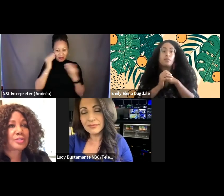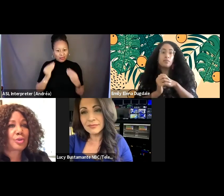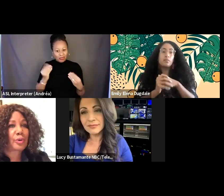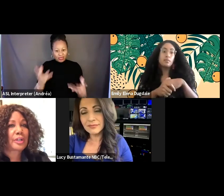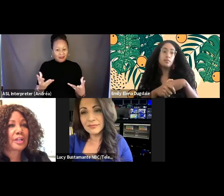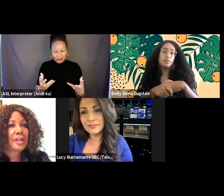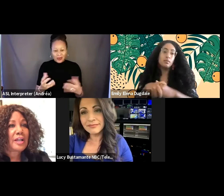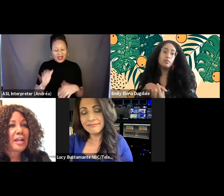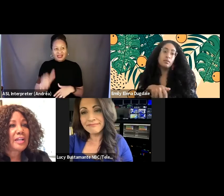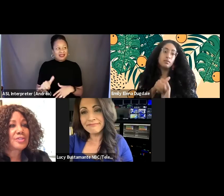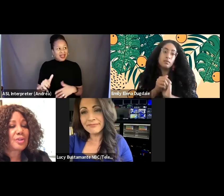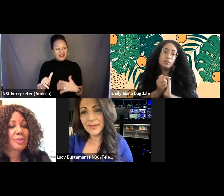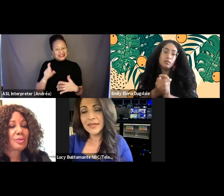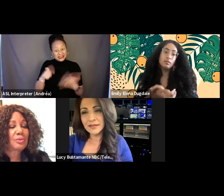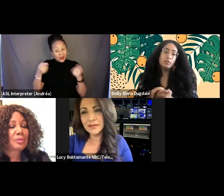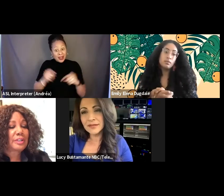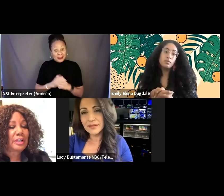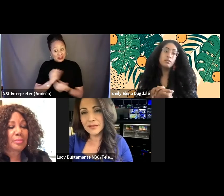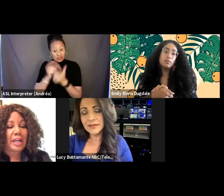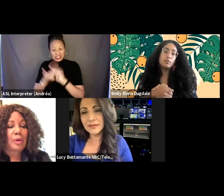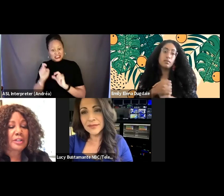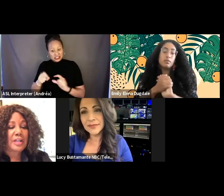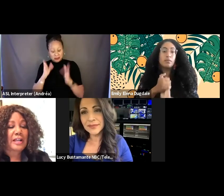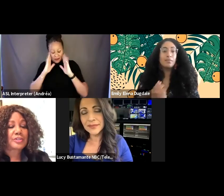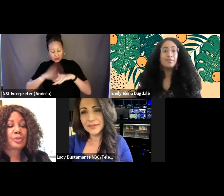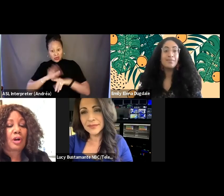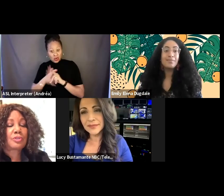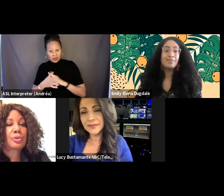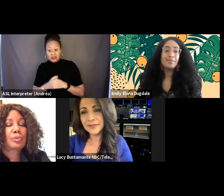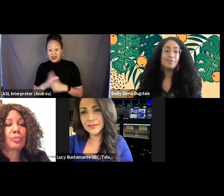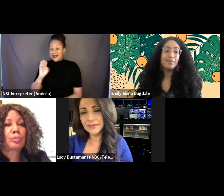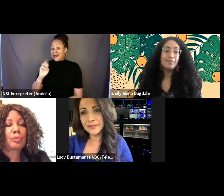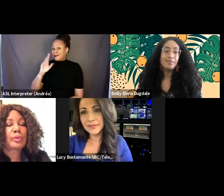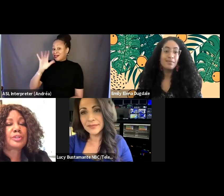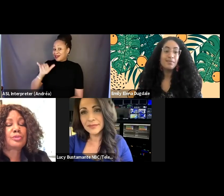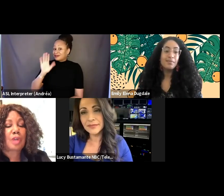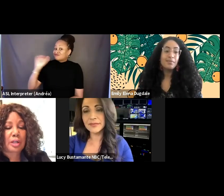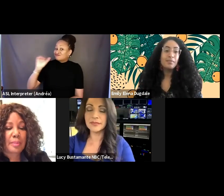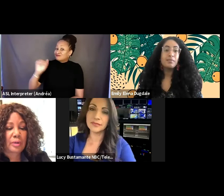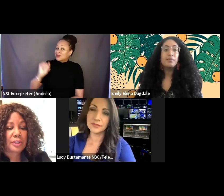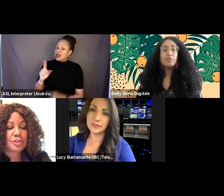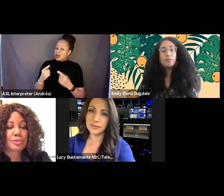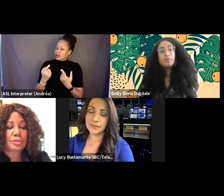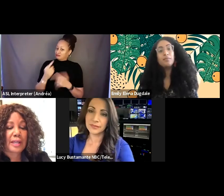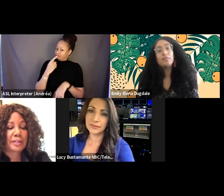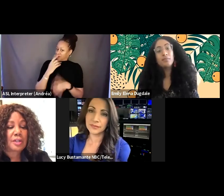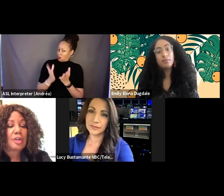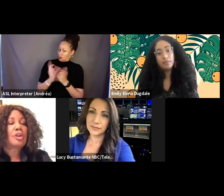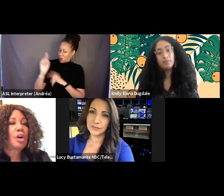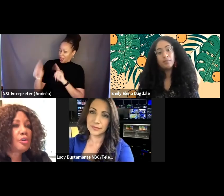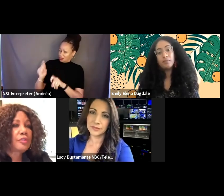that story? And so, Emily, I wanted to ask you also, when you talk about issues